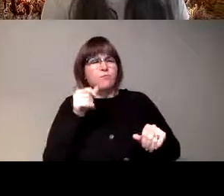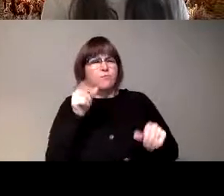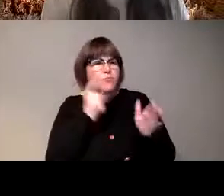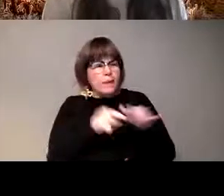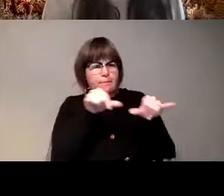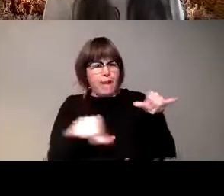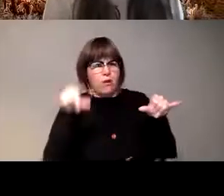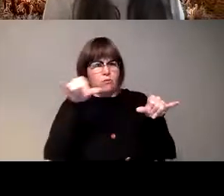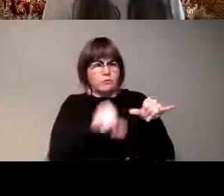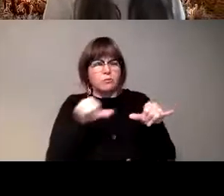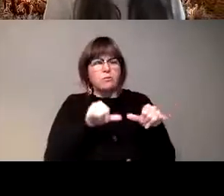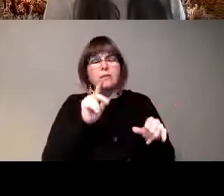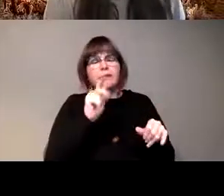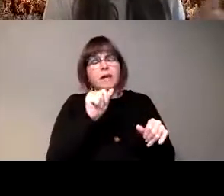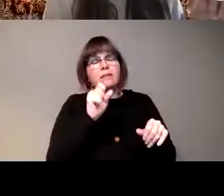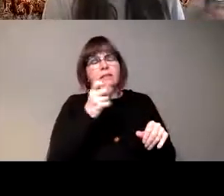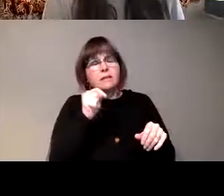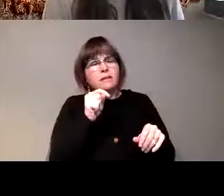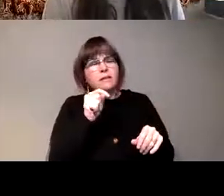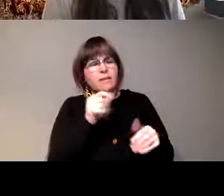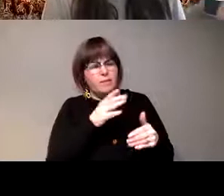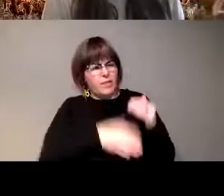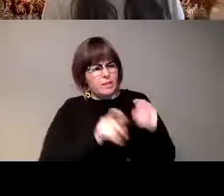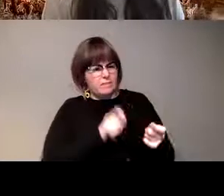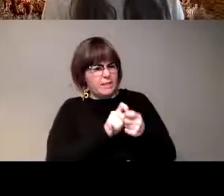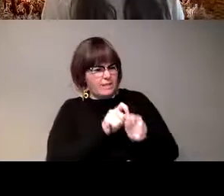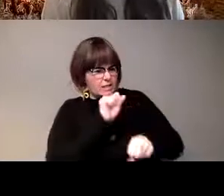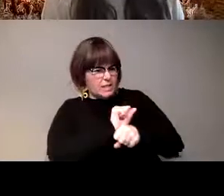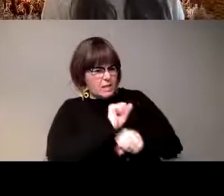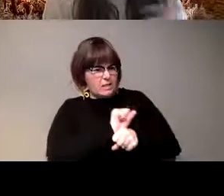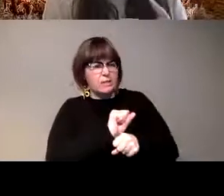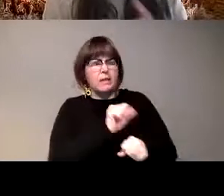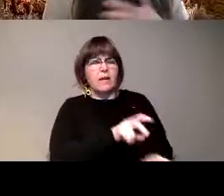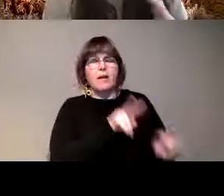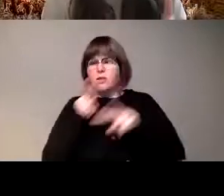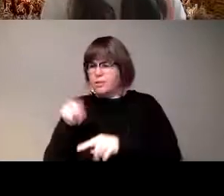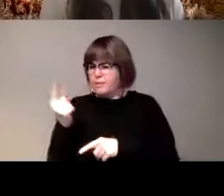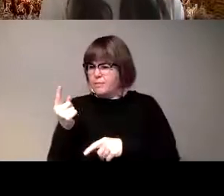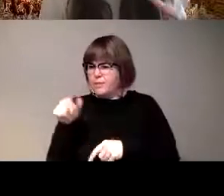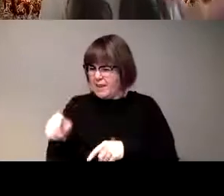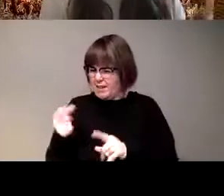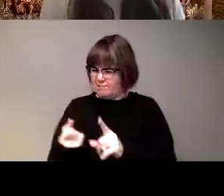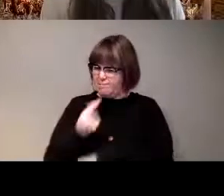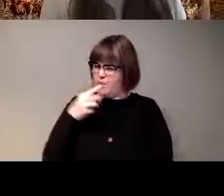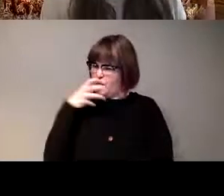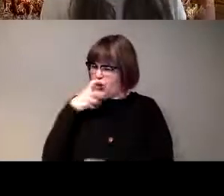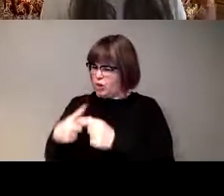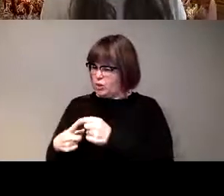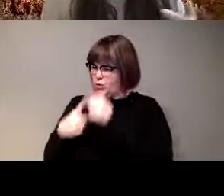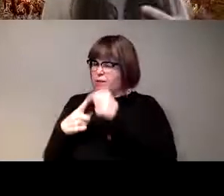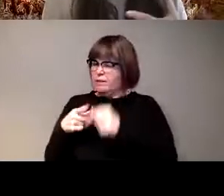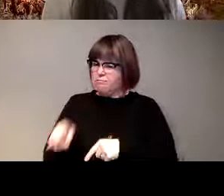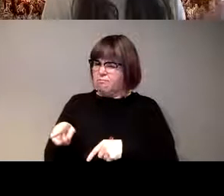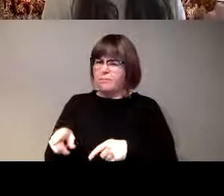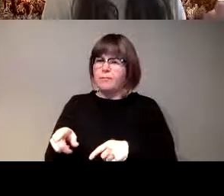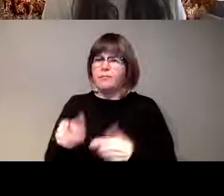So we can look at a data set and complete a specific task. And we can also look at something and say, that's weird or that's unique. And